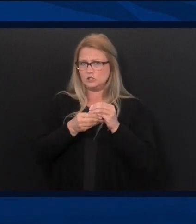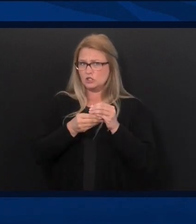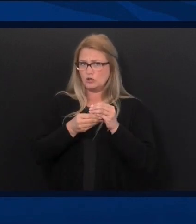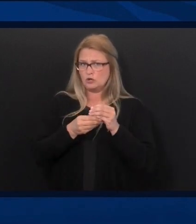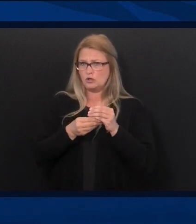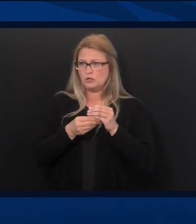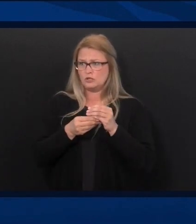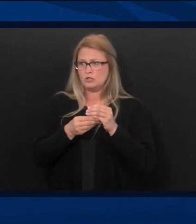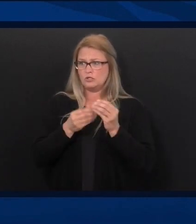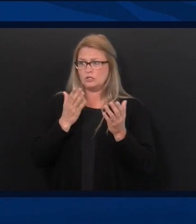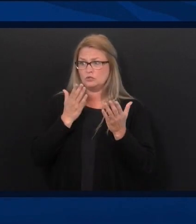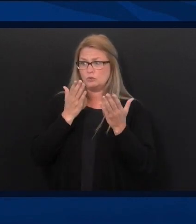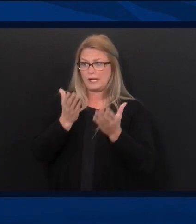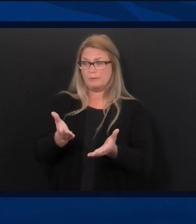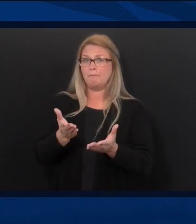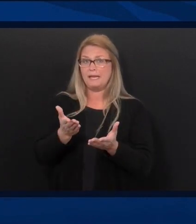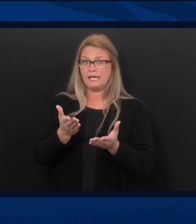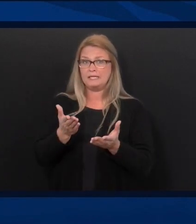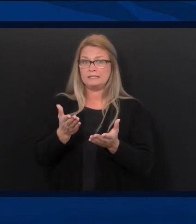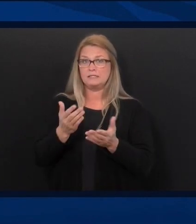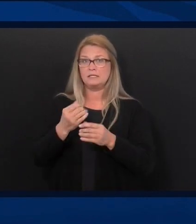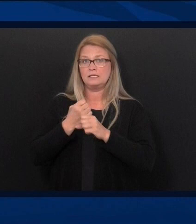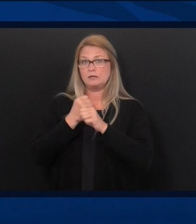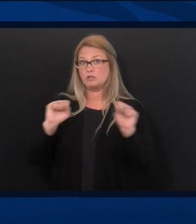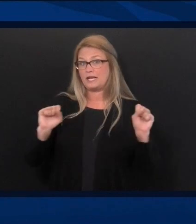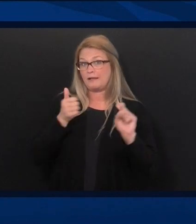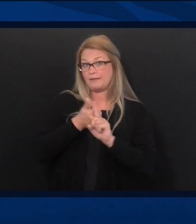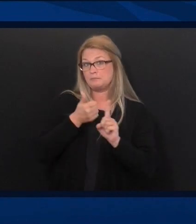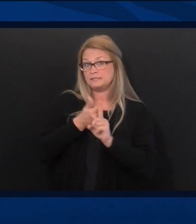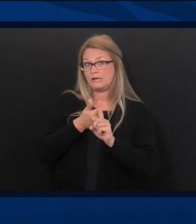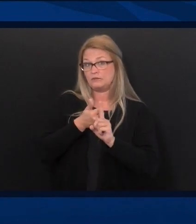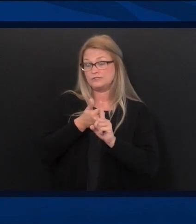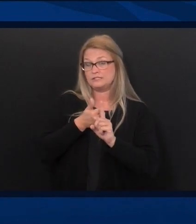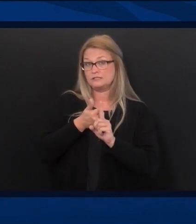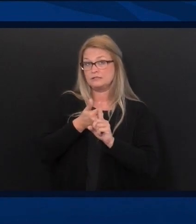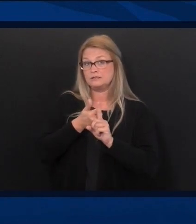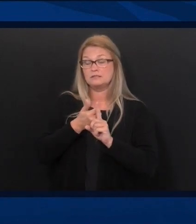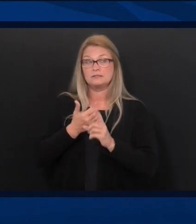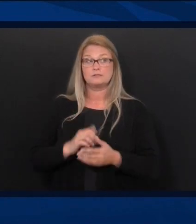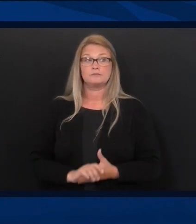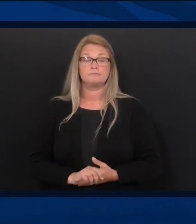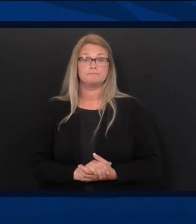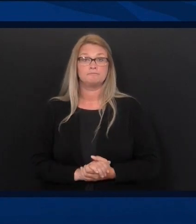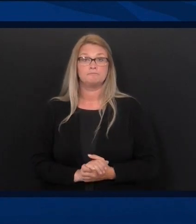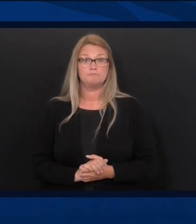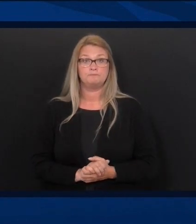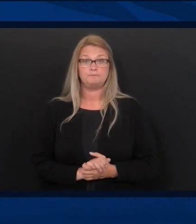everybody else to protect themselves as we come out of the shutdown?